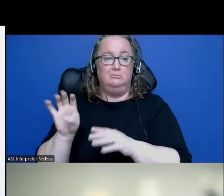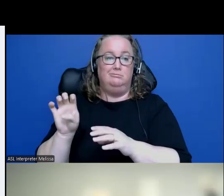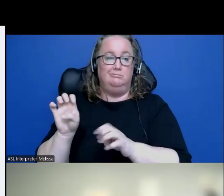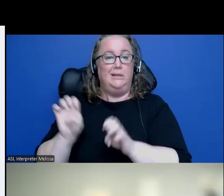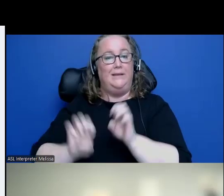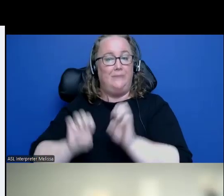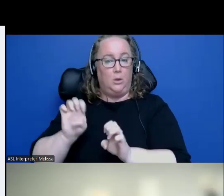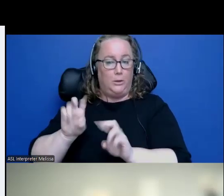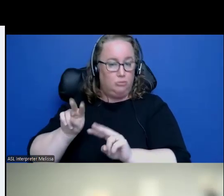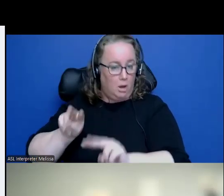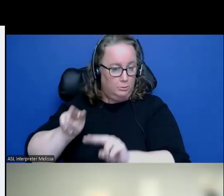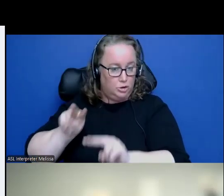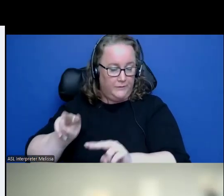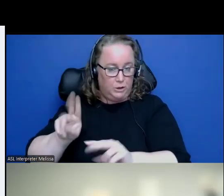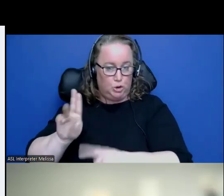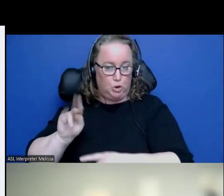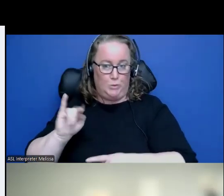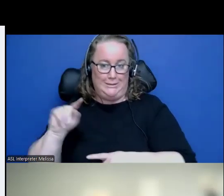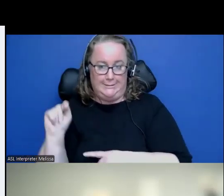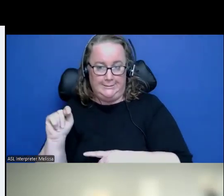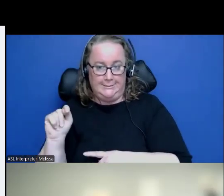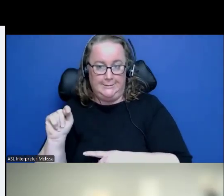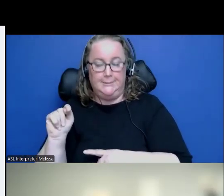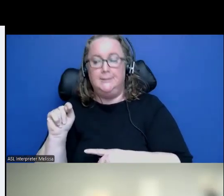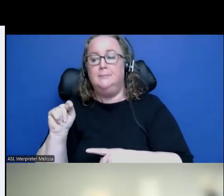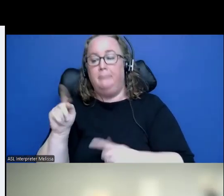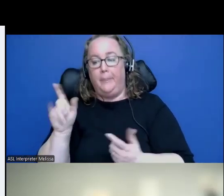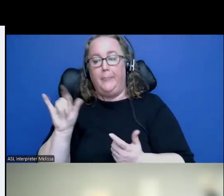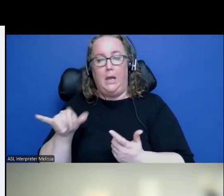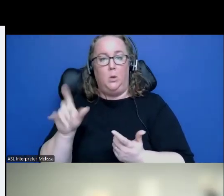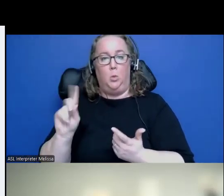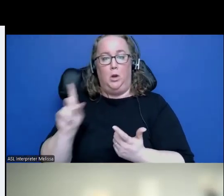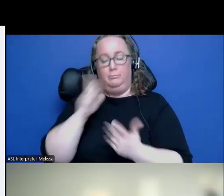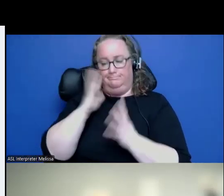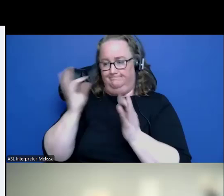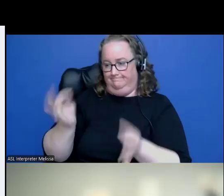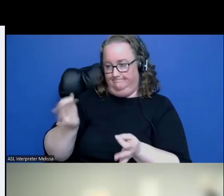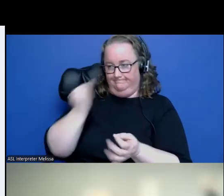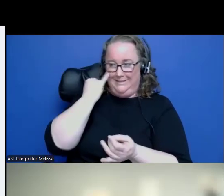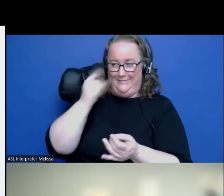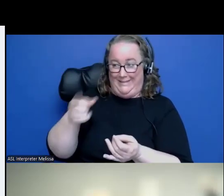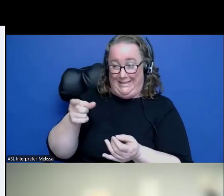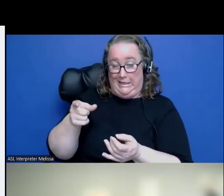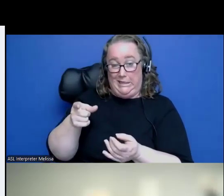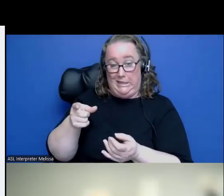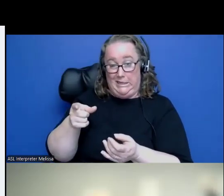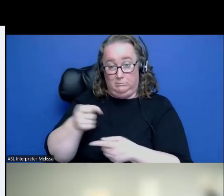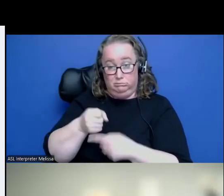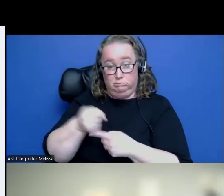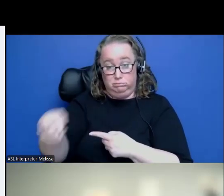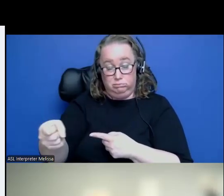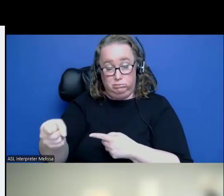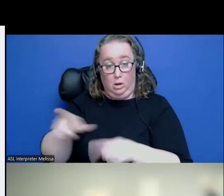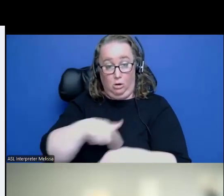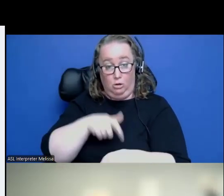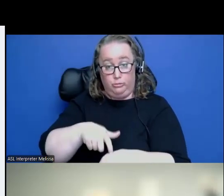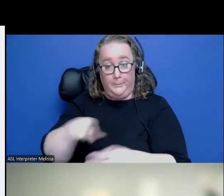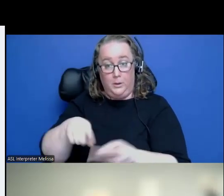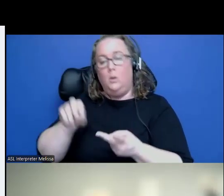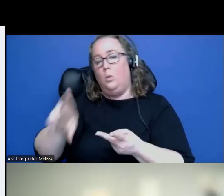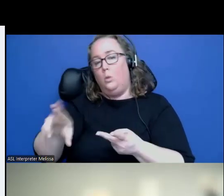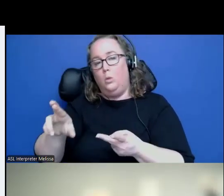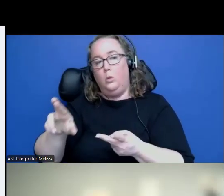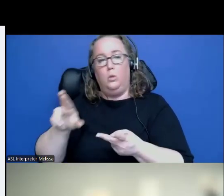and Observation Unit to determine whether someone warrants commitment, and the residential unit is